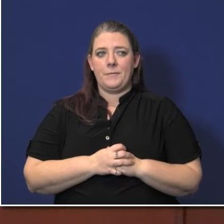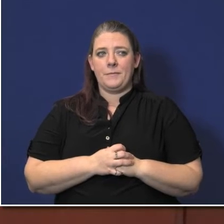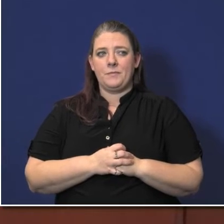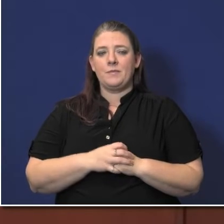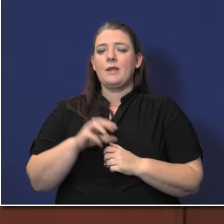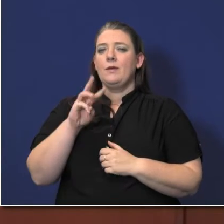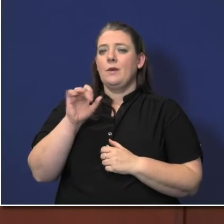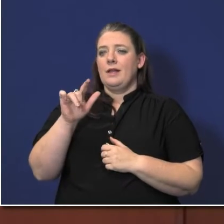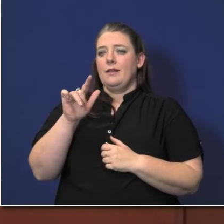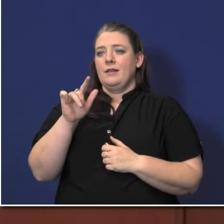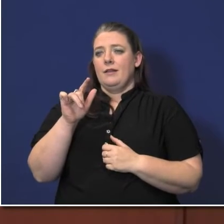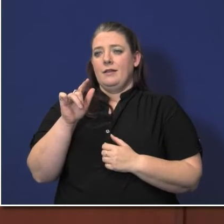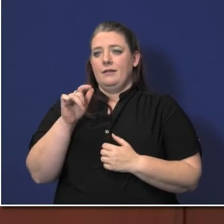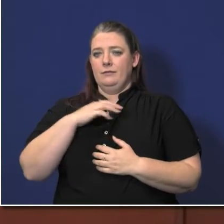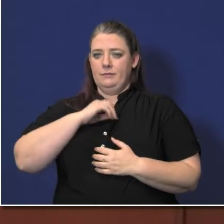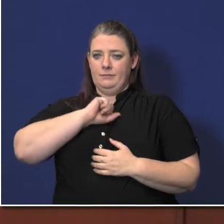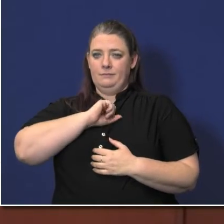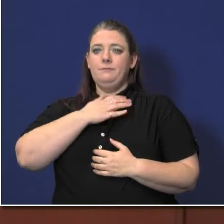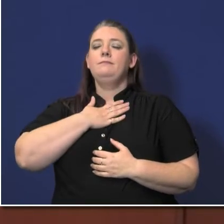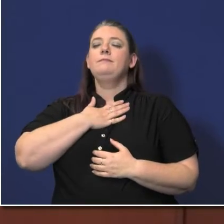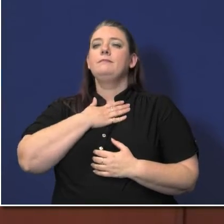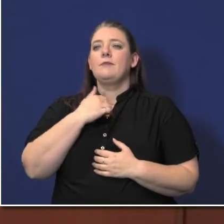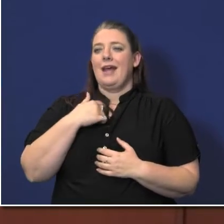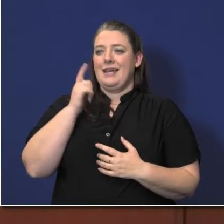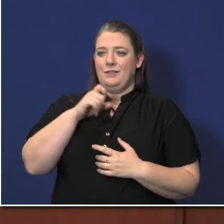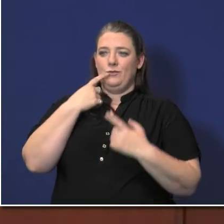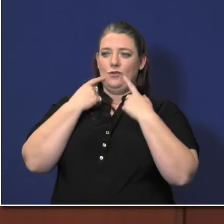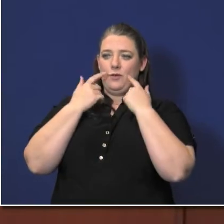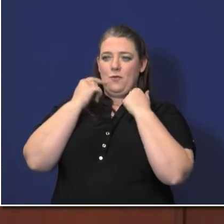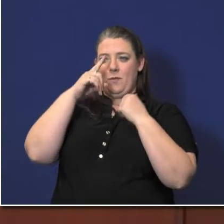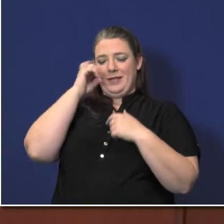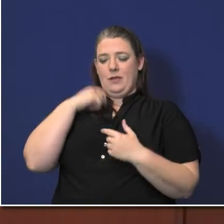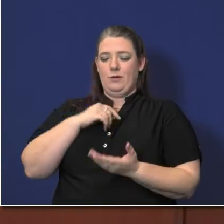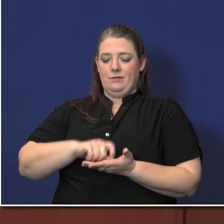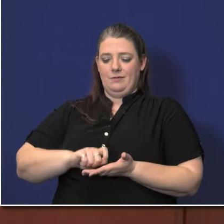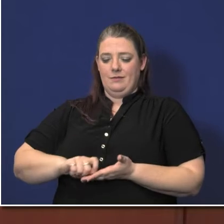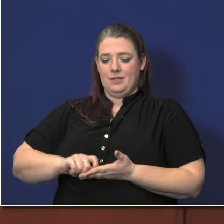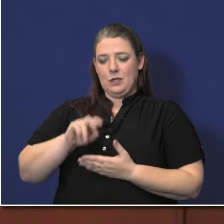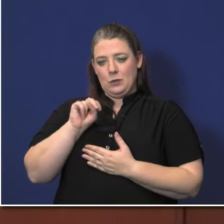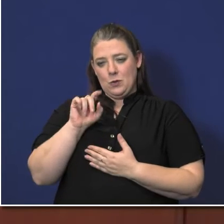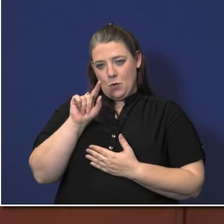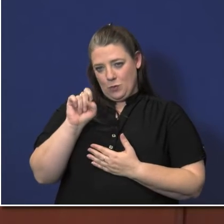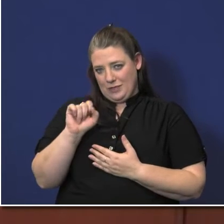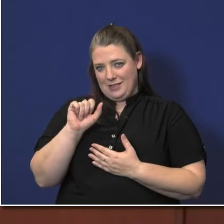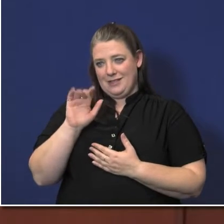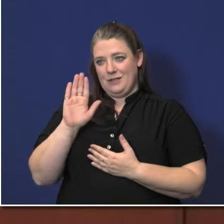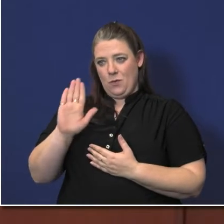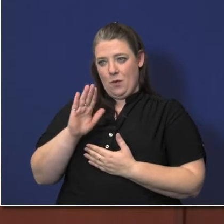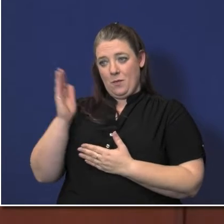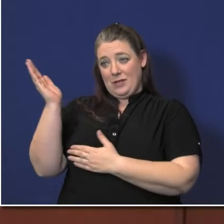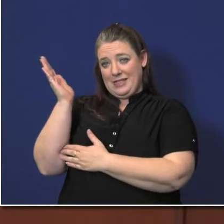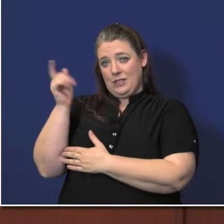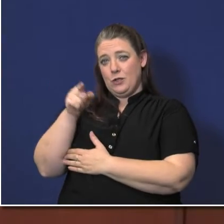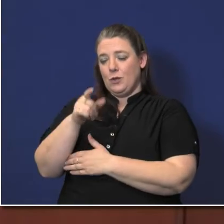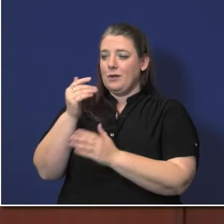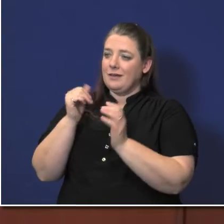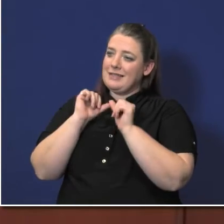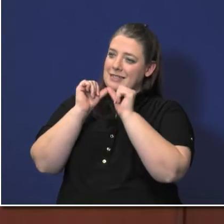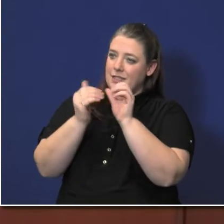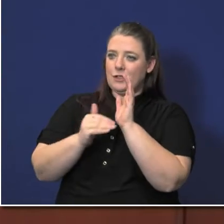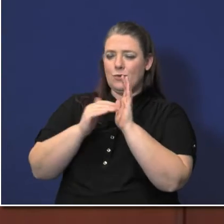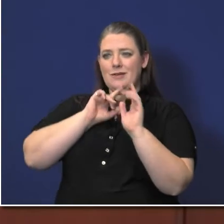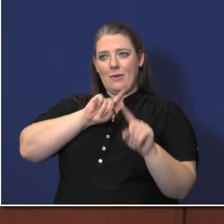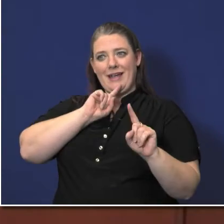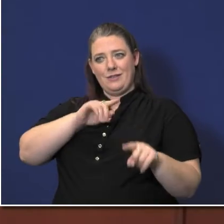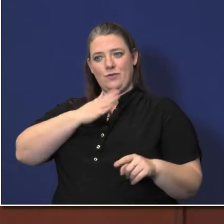Well, I had to chuckle because as I took notes in your presentation, you continued to answer